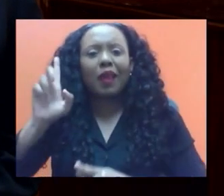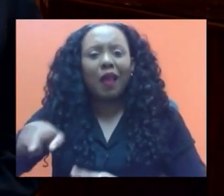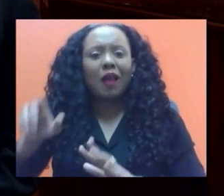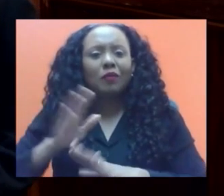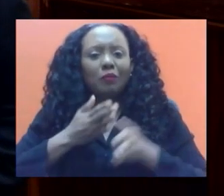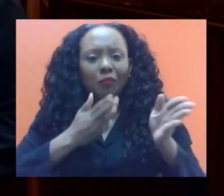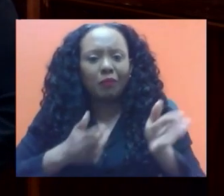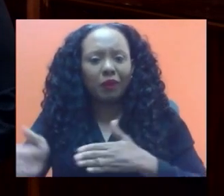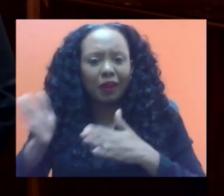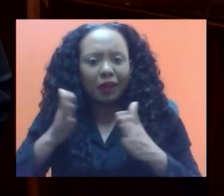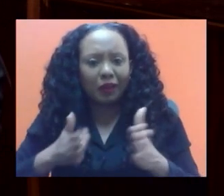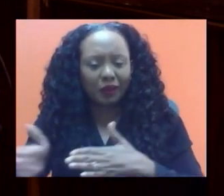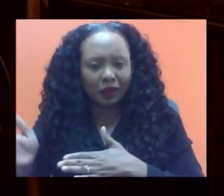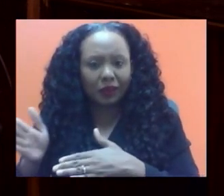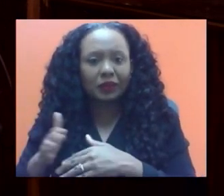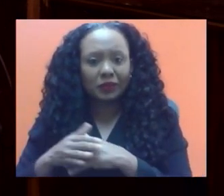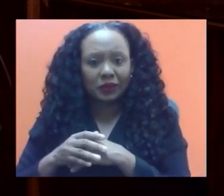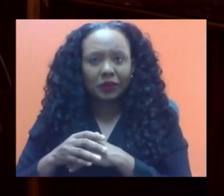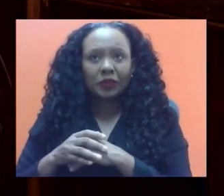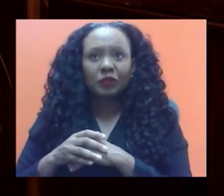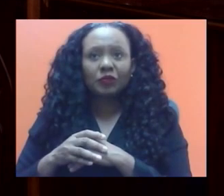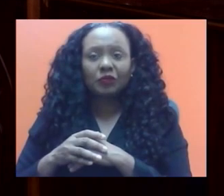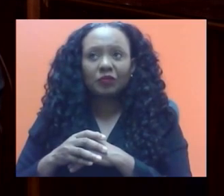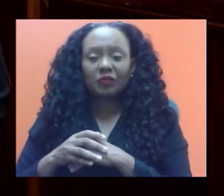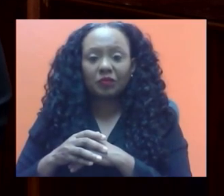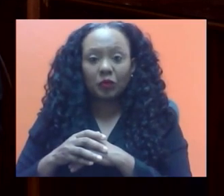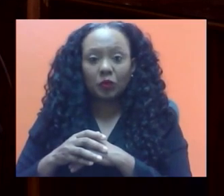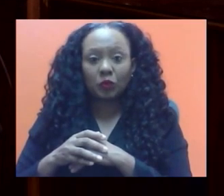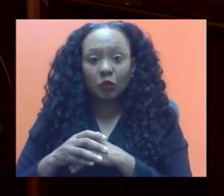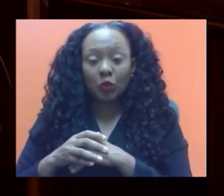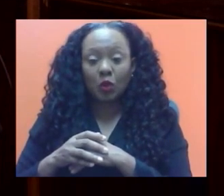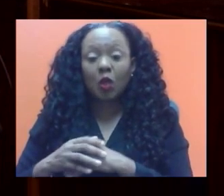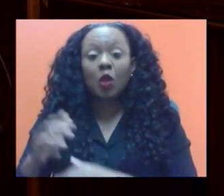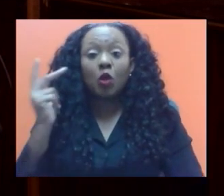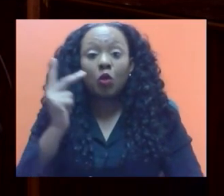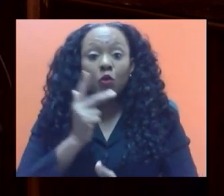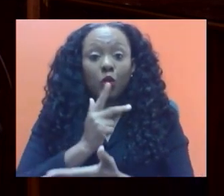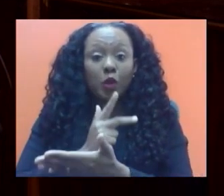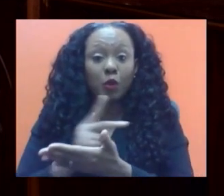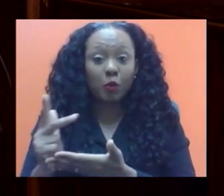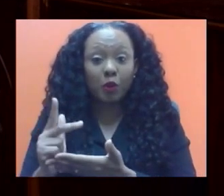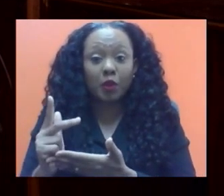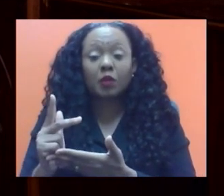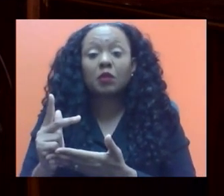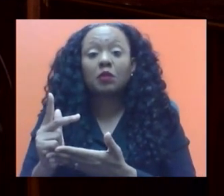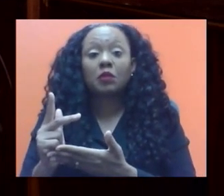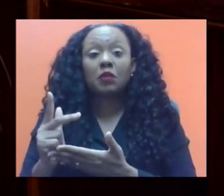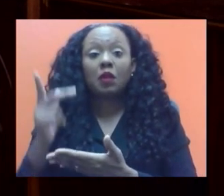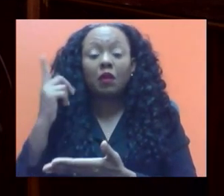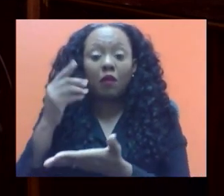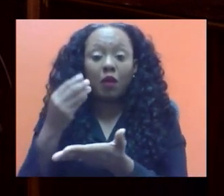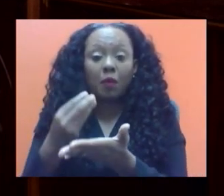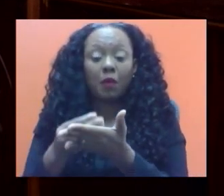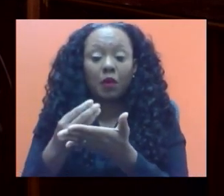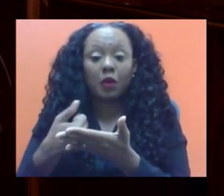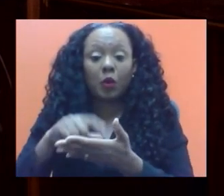Mr. Speaker, that 3 weeks of import cover could have carried us nowhere.